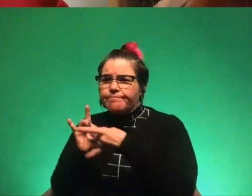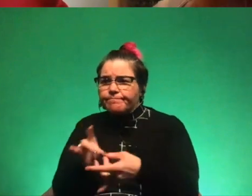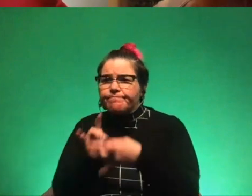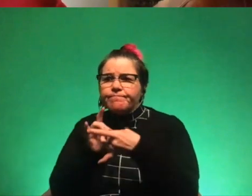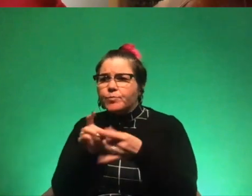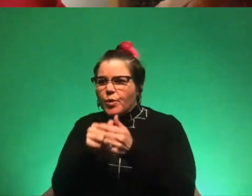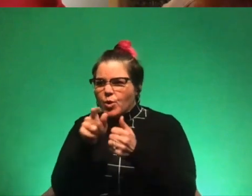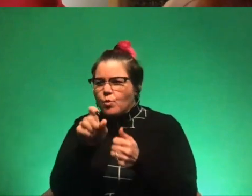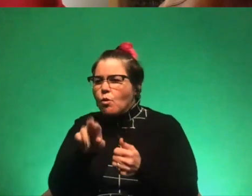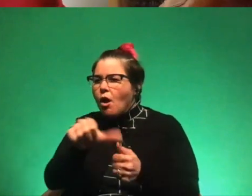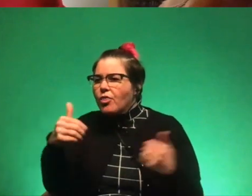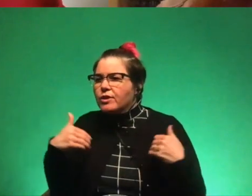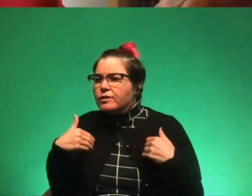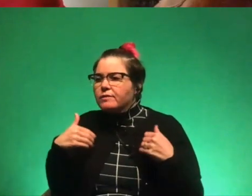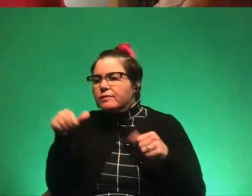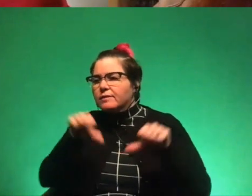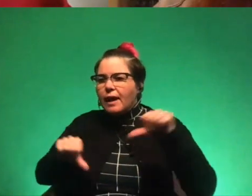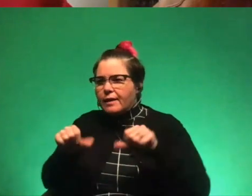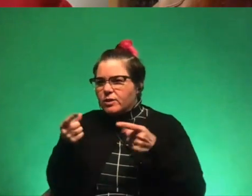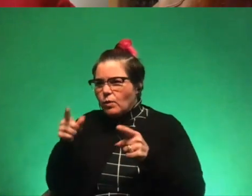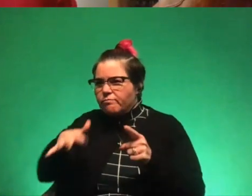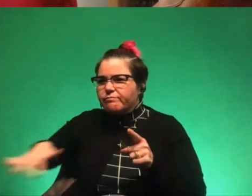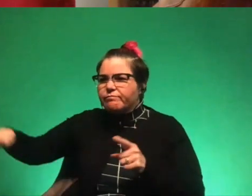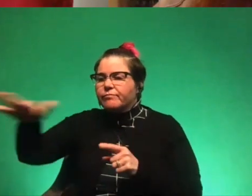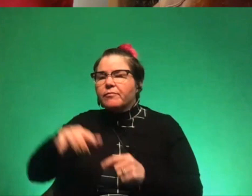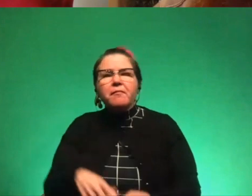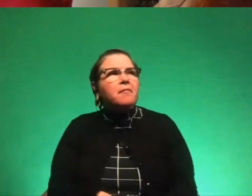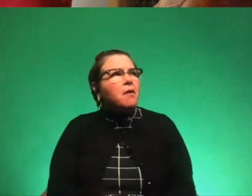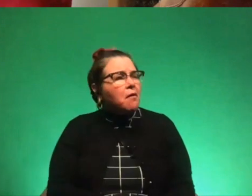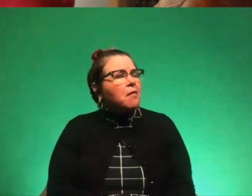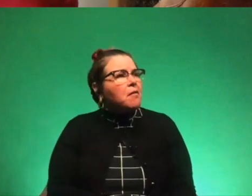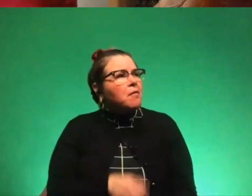other scientists while you're in the field? Oh, great question.